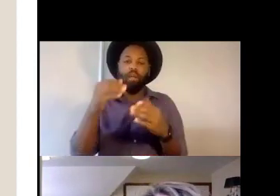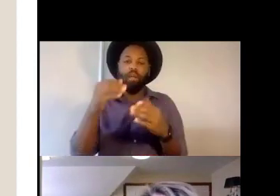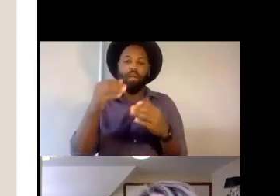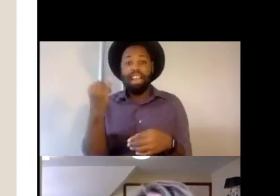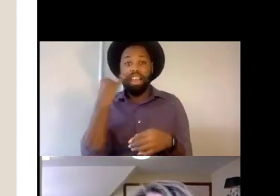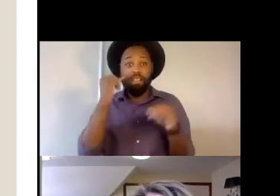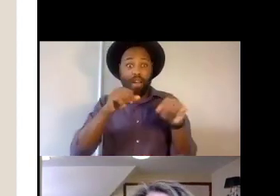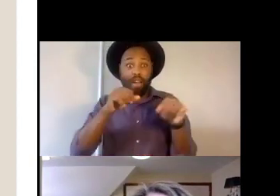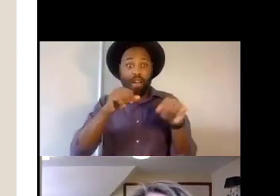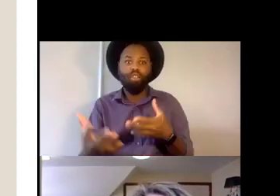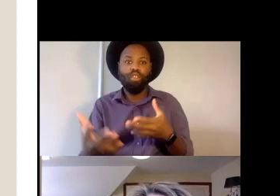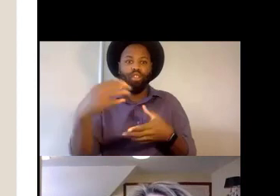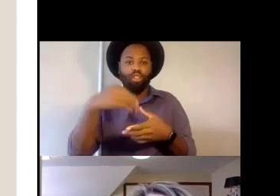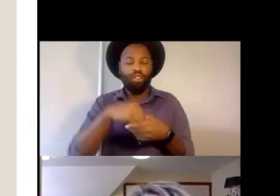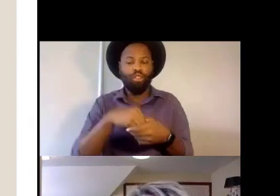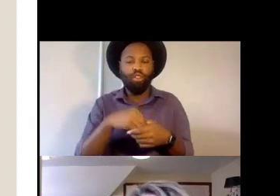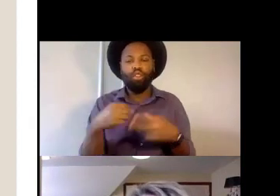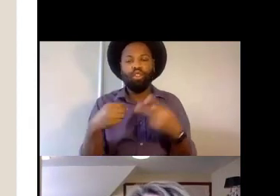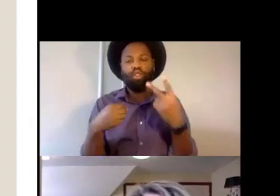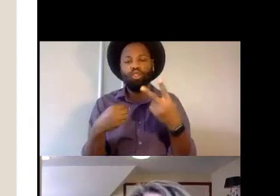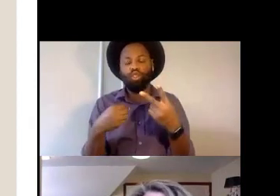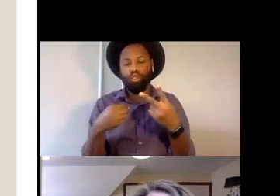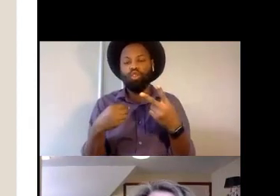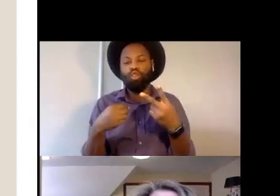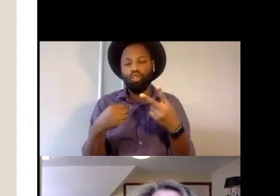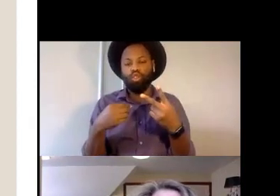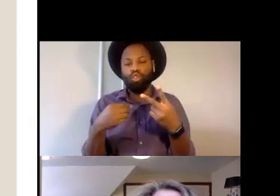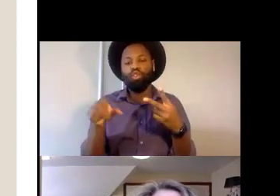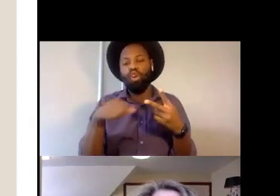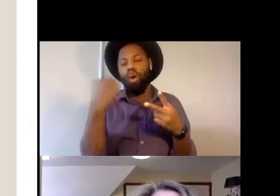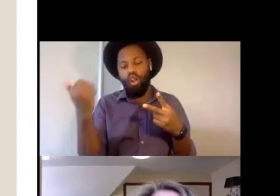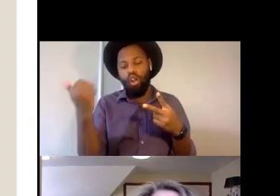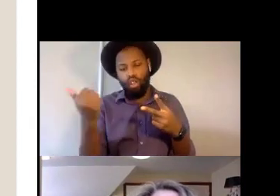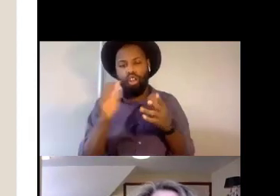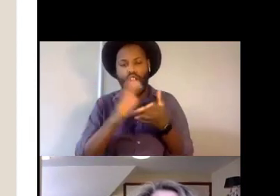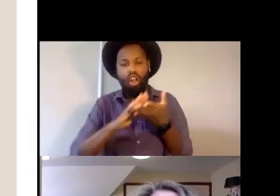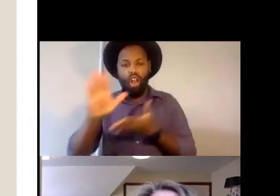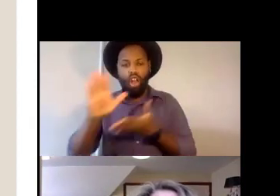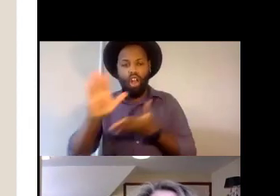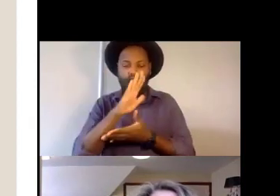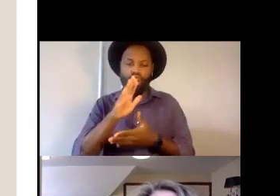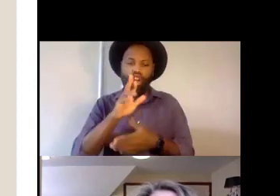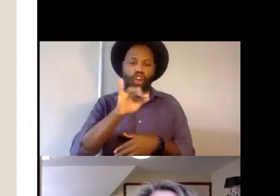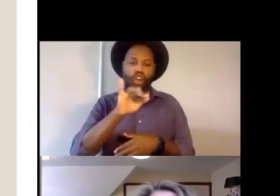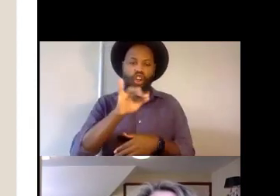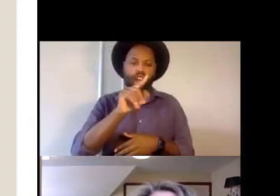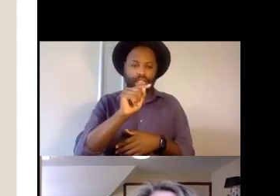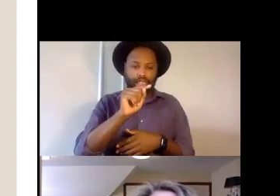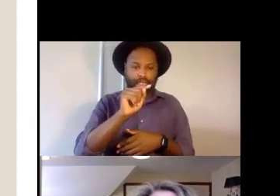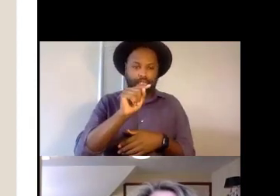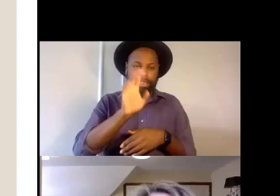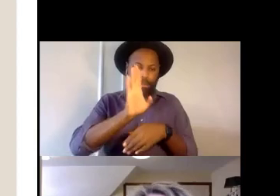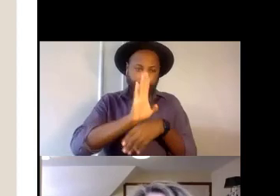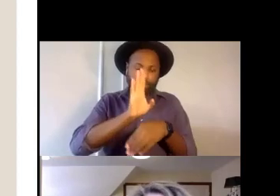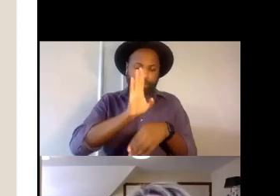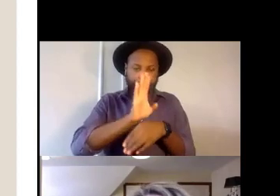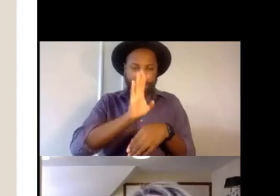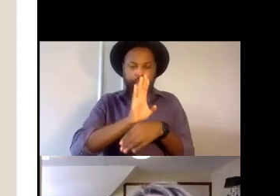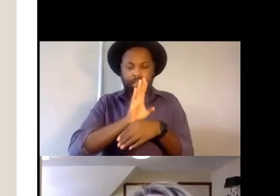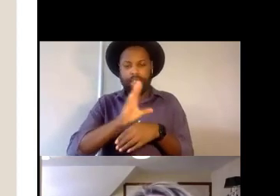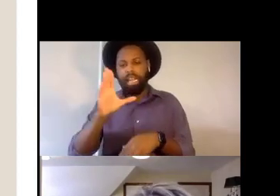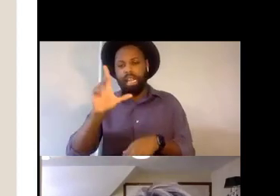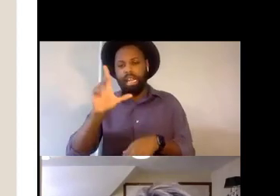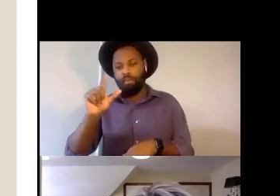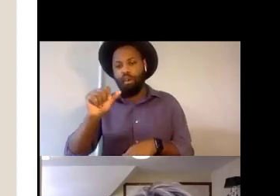the 2 remaining colleges at RIT, Liberal Arts and Business. It was a great opportunity